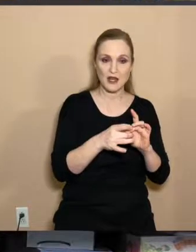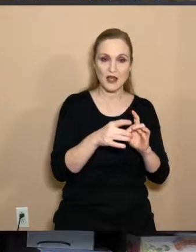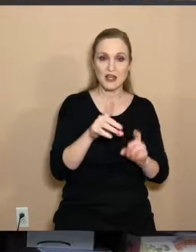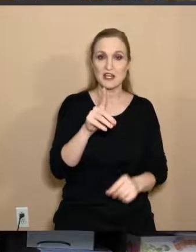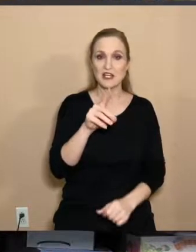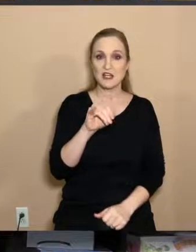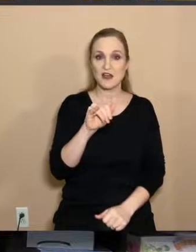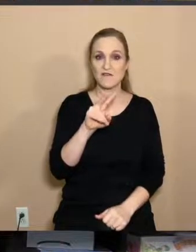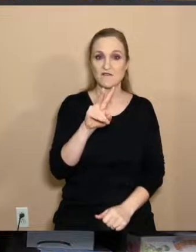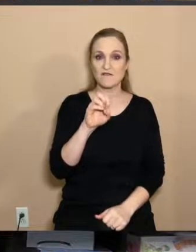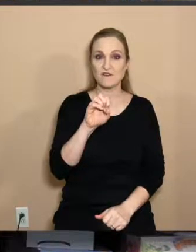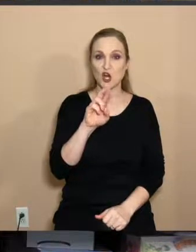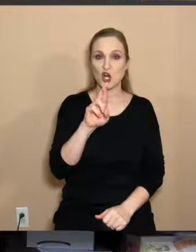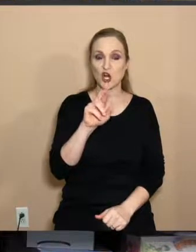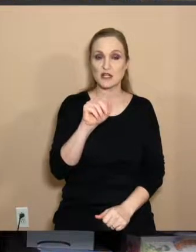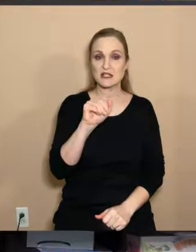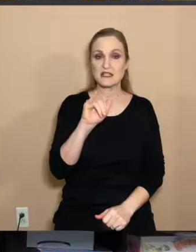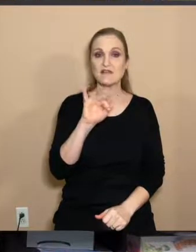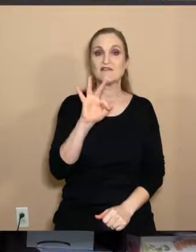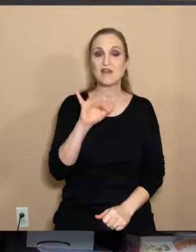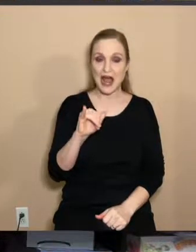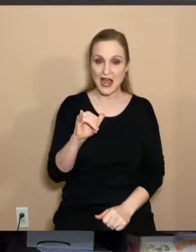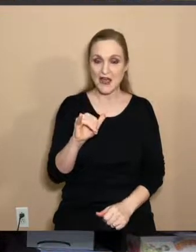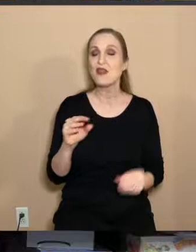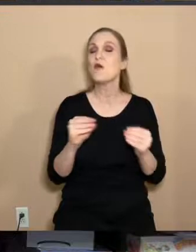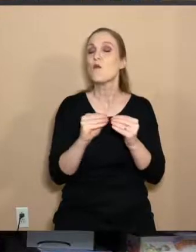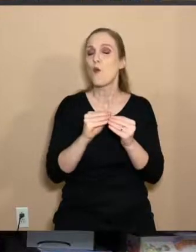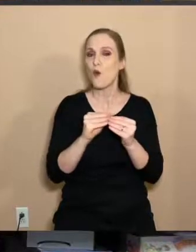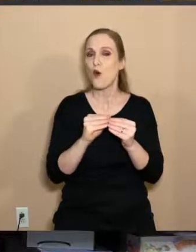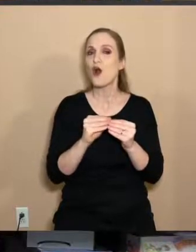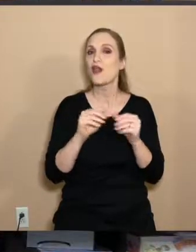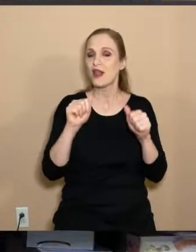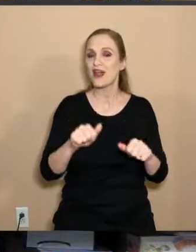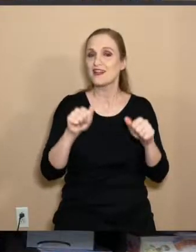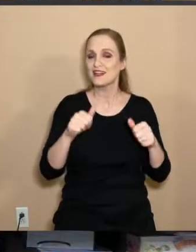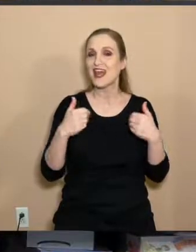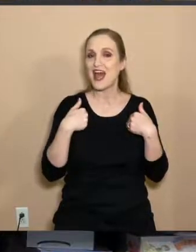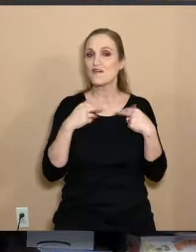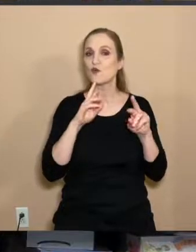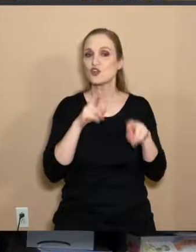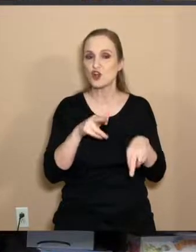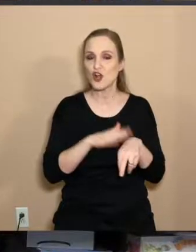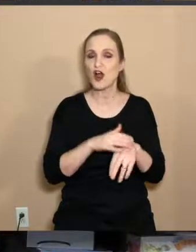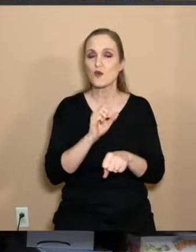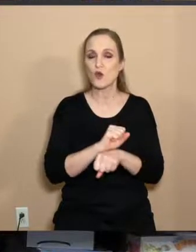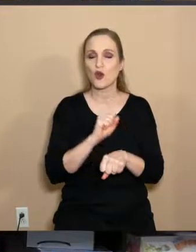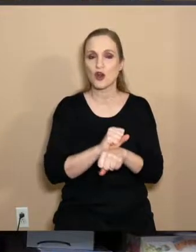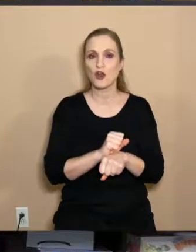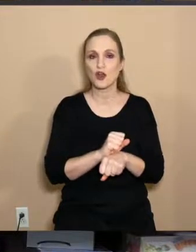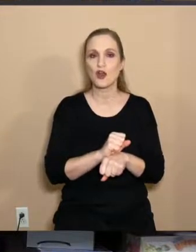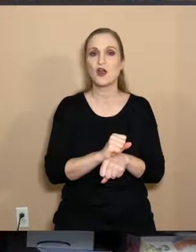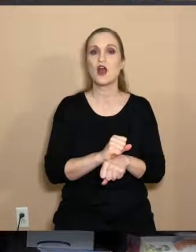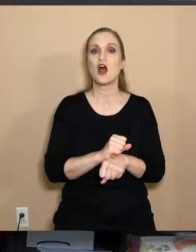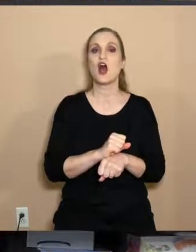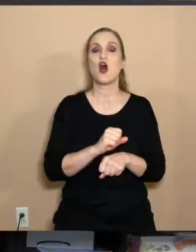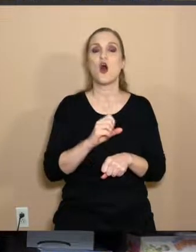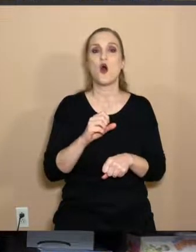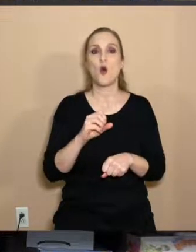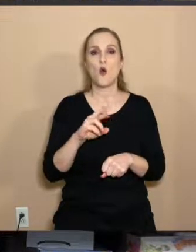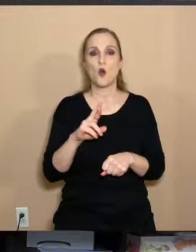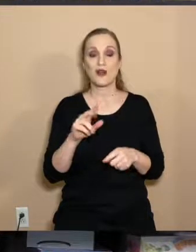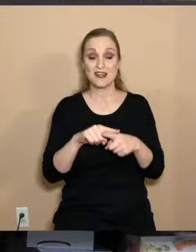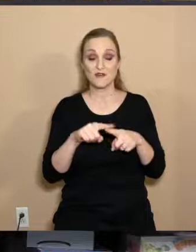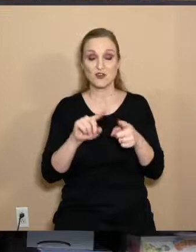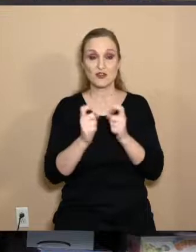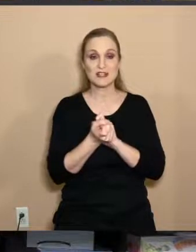to have a return on our activity, a return on our work. The New English Bible translates that this way: divide your merchandise among